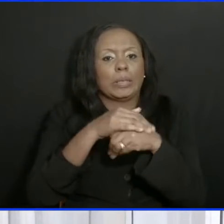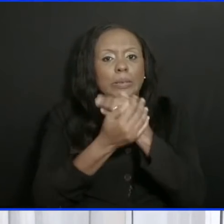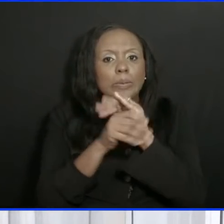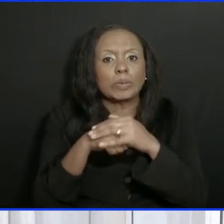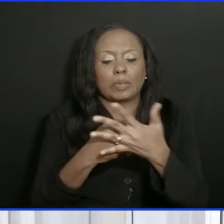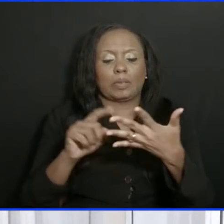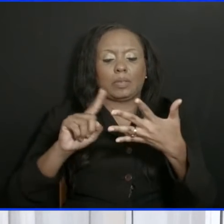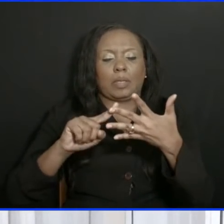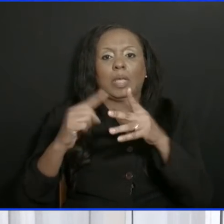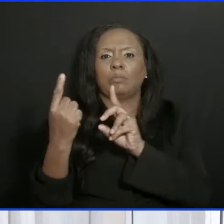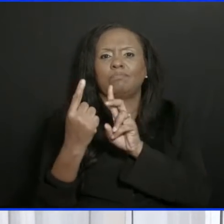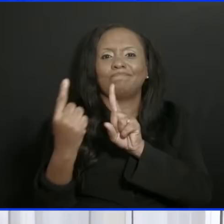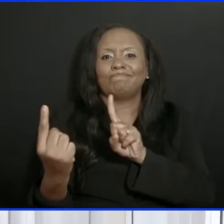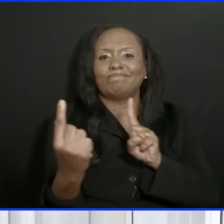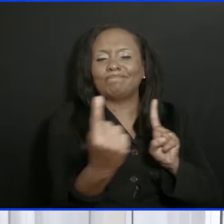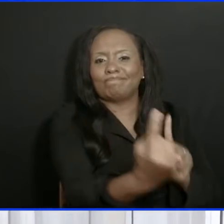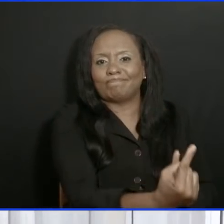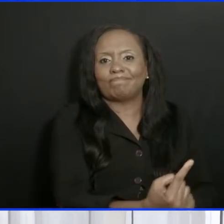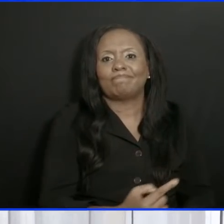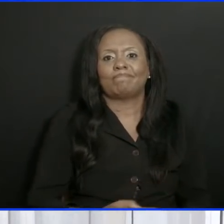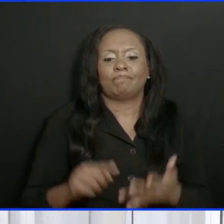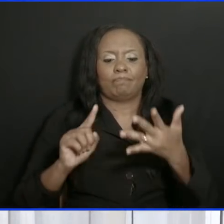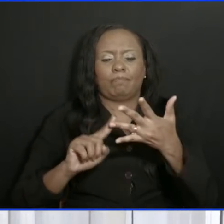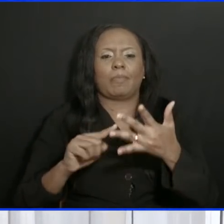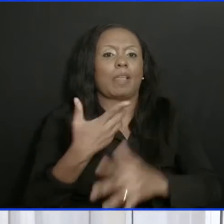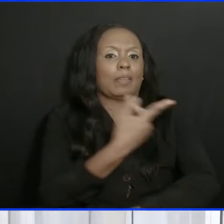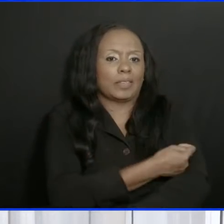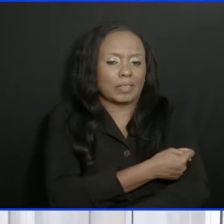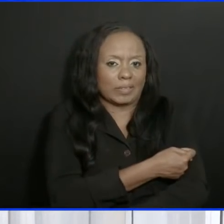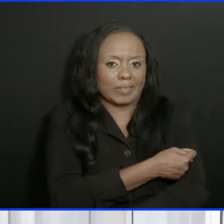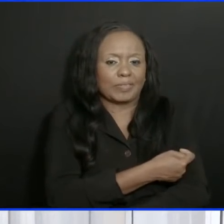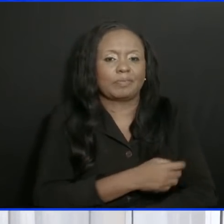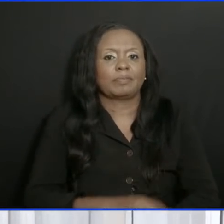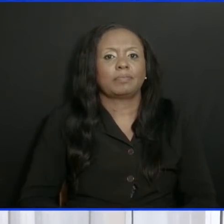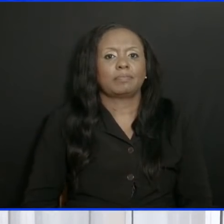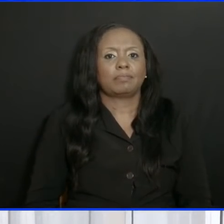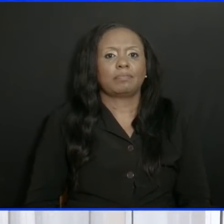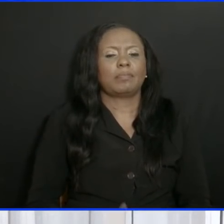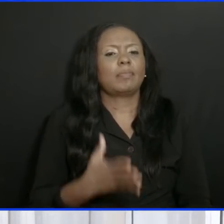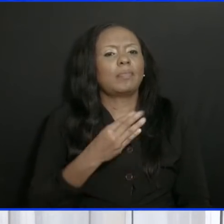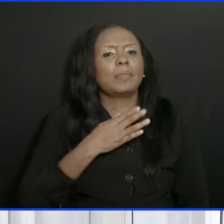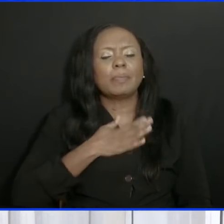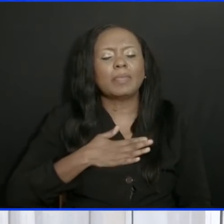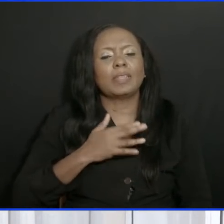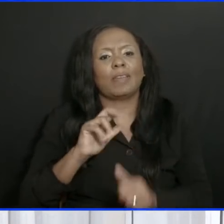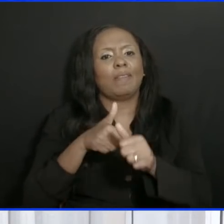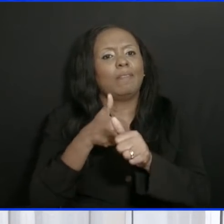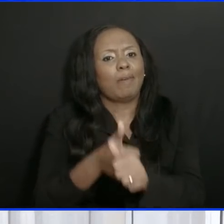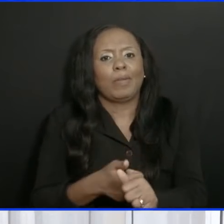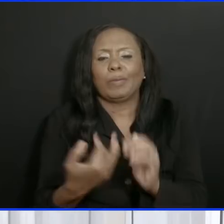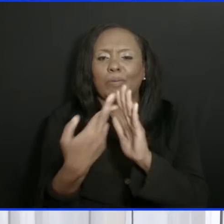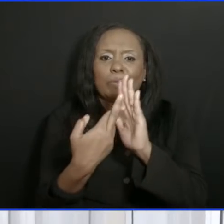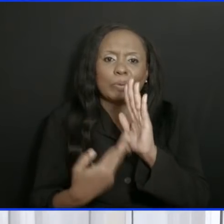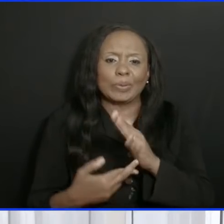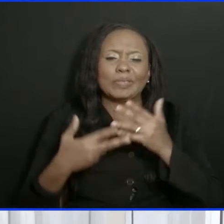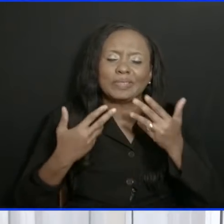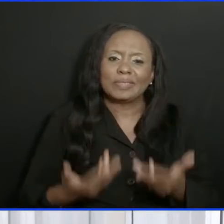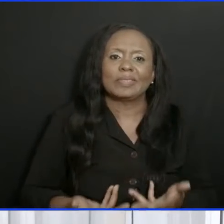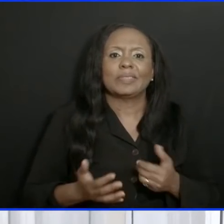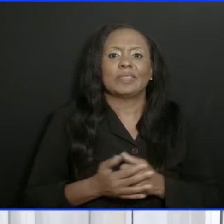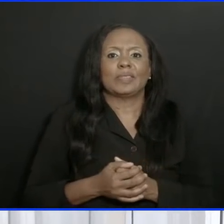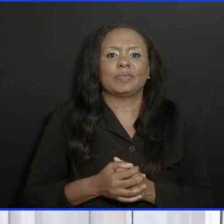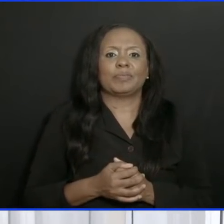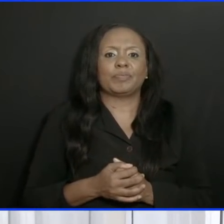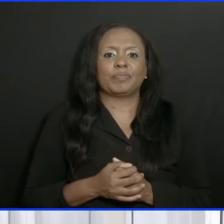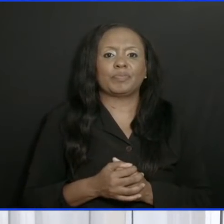to be distancing where possible. And we ask persons to be faithful to this. We know that it is likely to be shorter